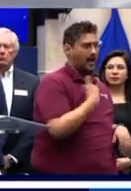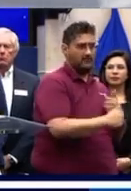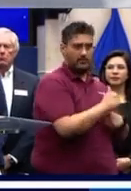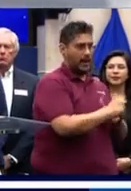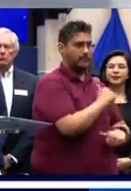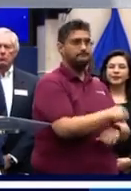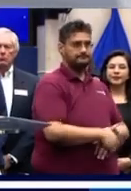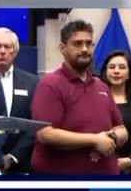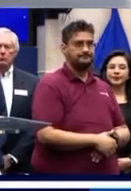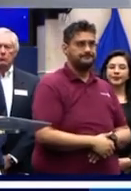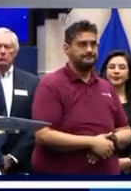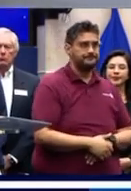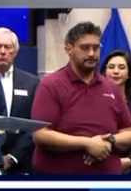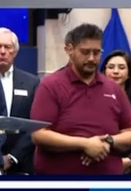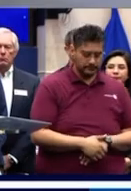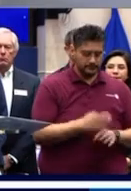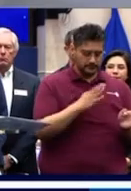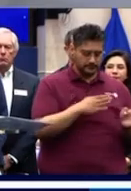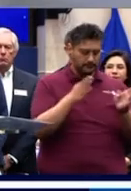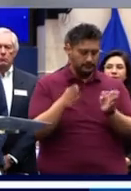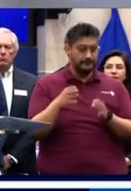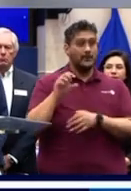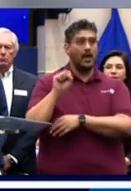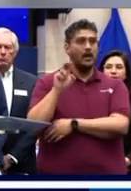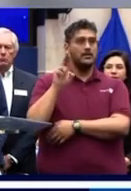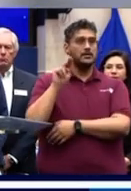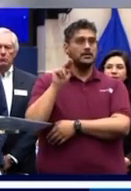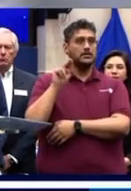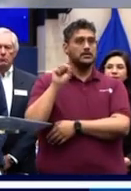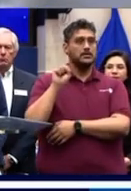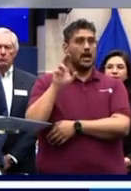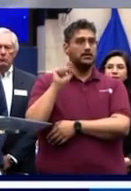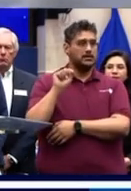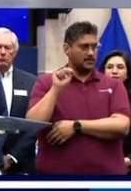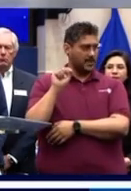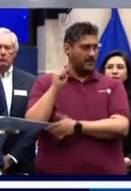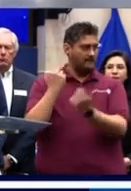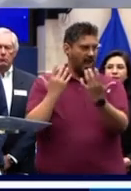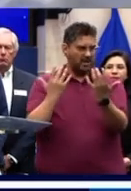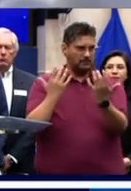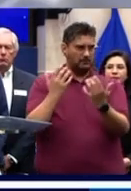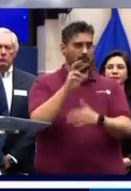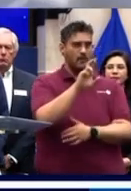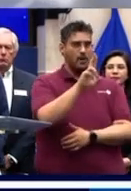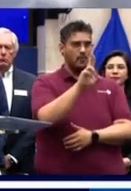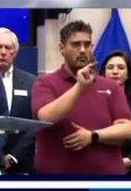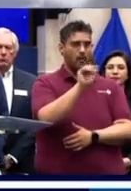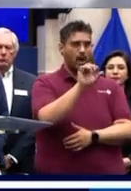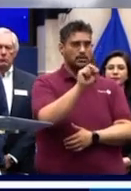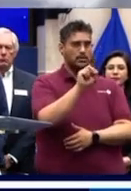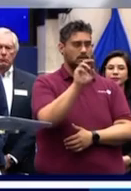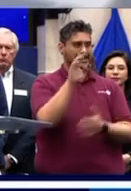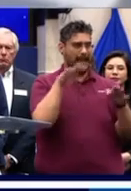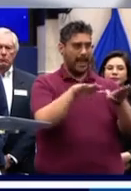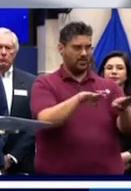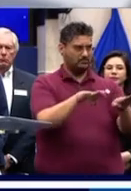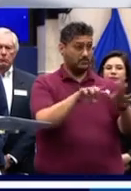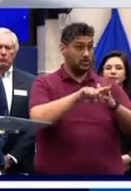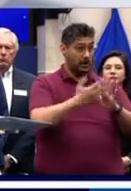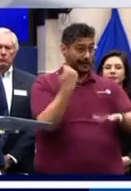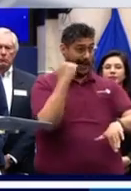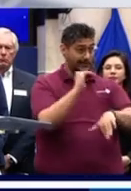threats. Next, the Sunset fire, which is in the Runyon Canyon area, started last night, January